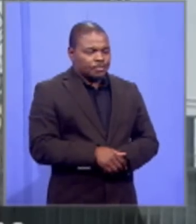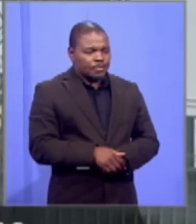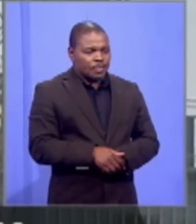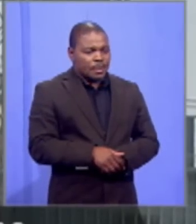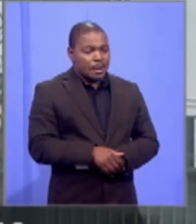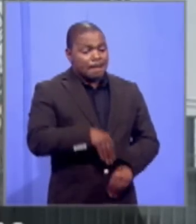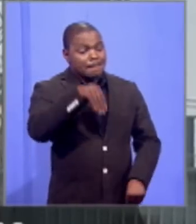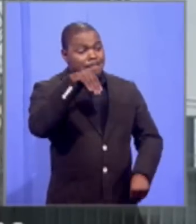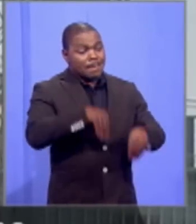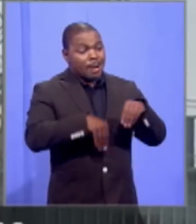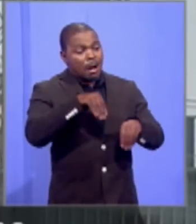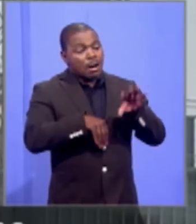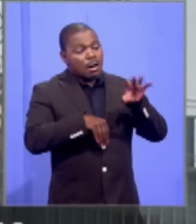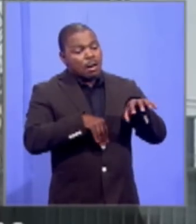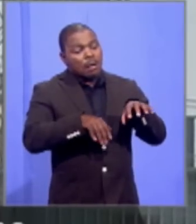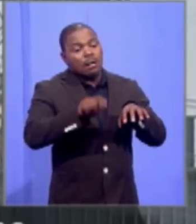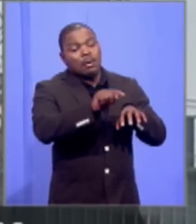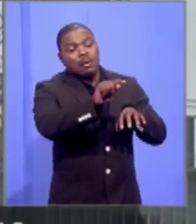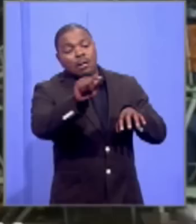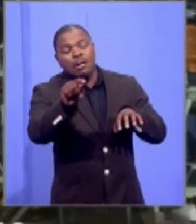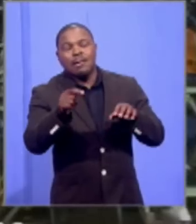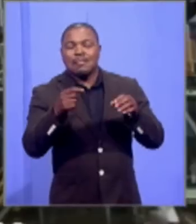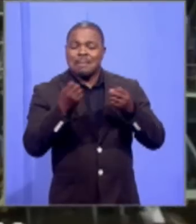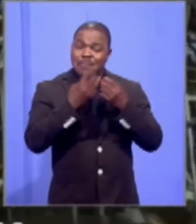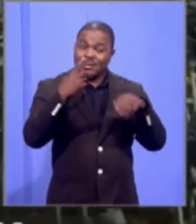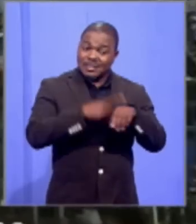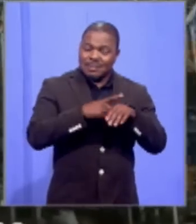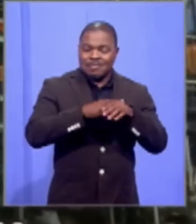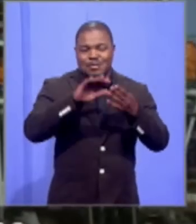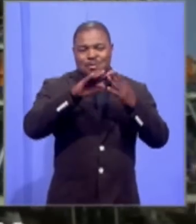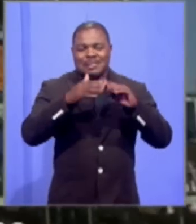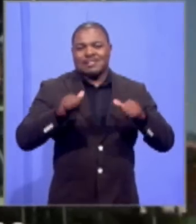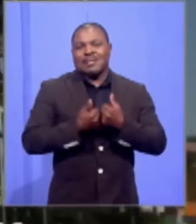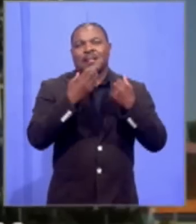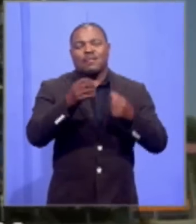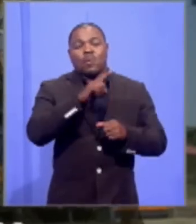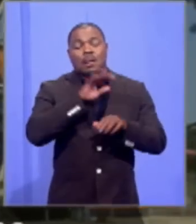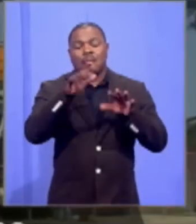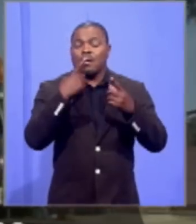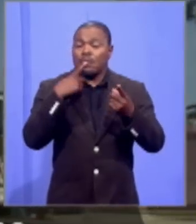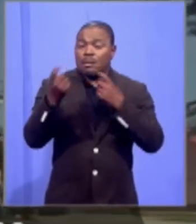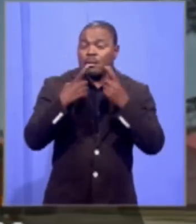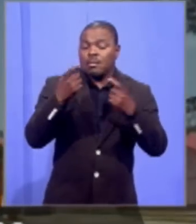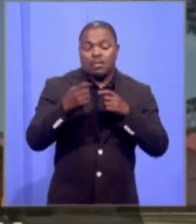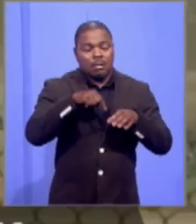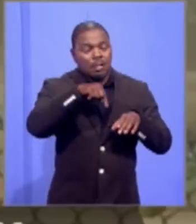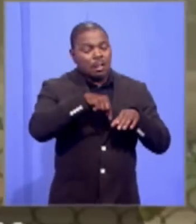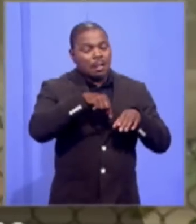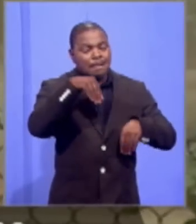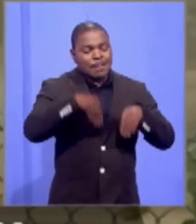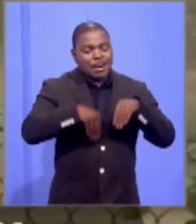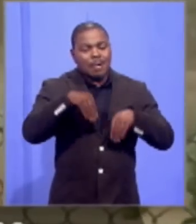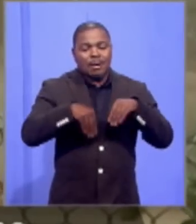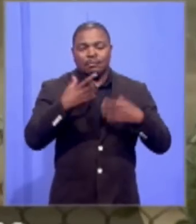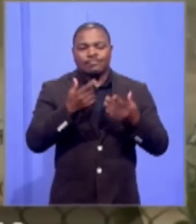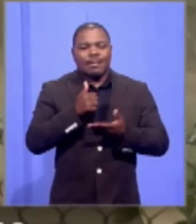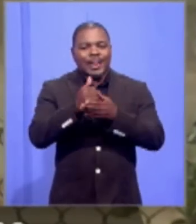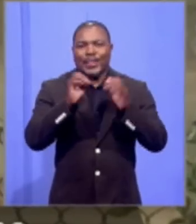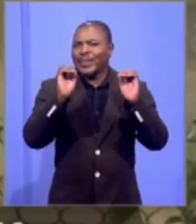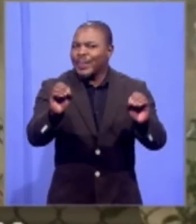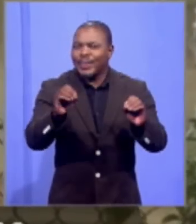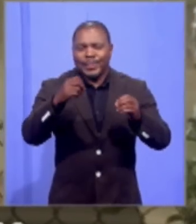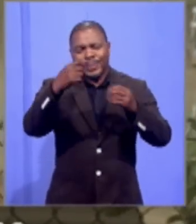le moepo go feleletša go e ba le ditlhotlo mo badudi ba feleletša go ba lela ka go le gore moepo ga e ba hlokomologile